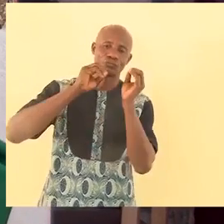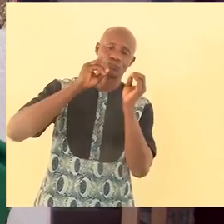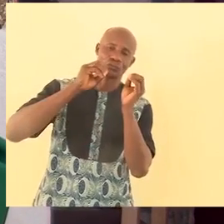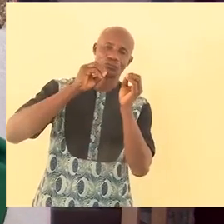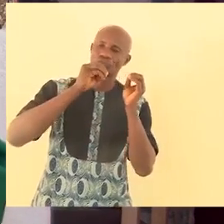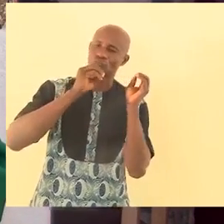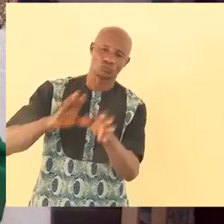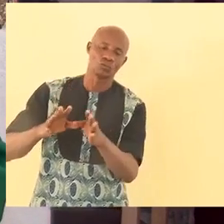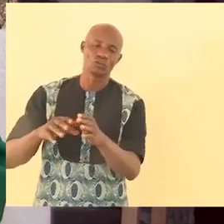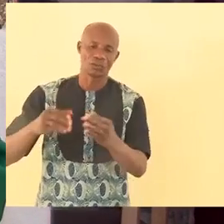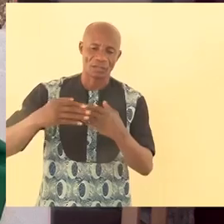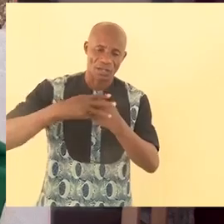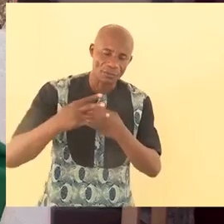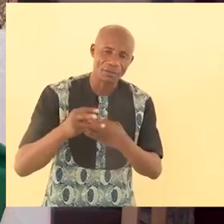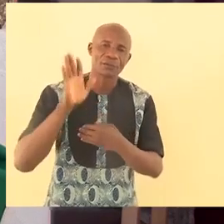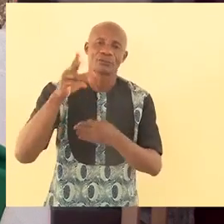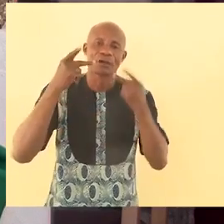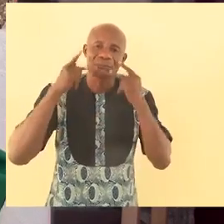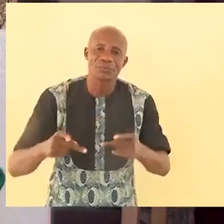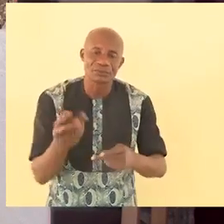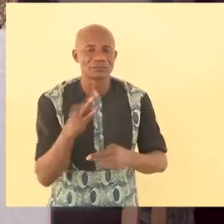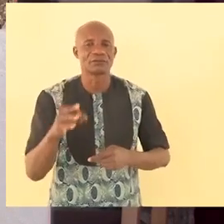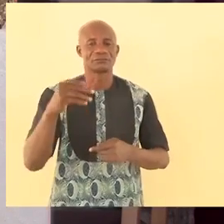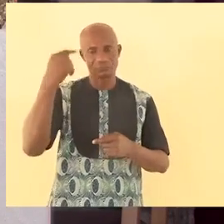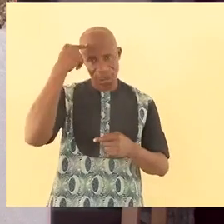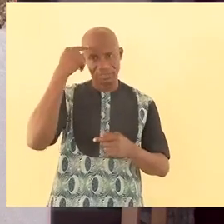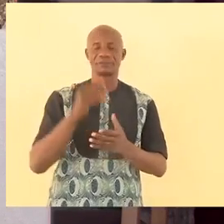mind. How do you want to enjoy that?